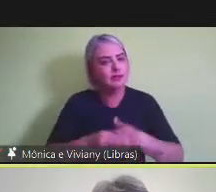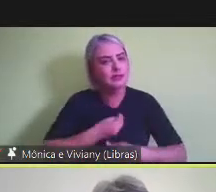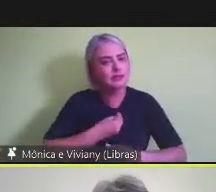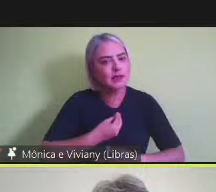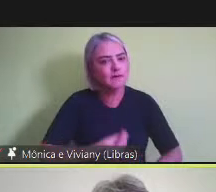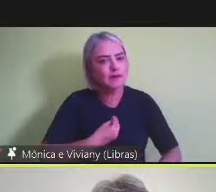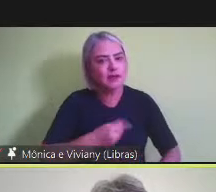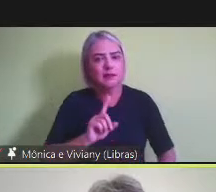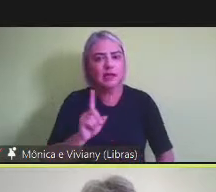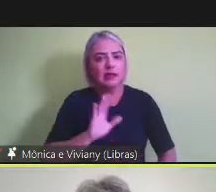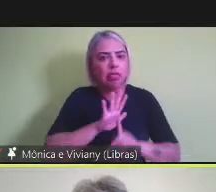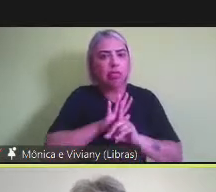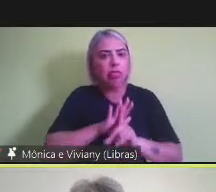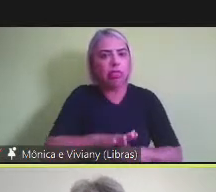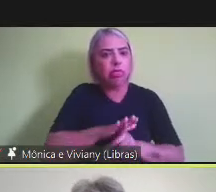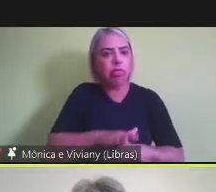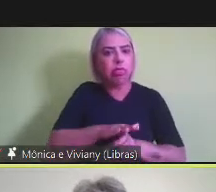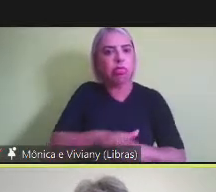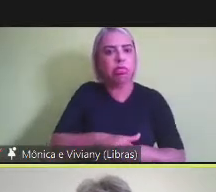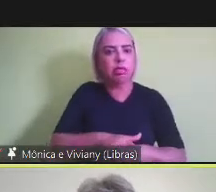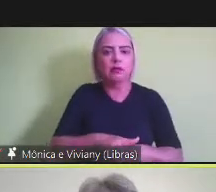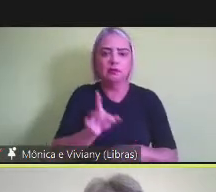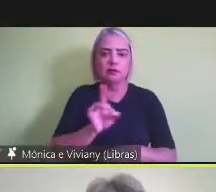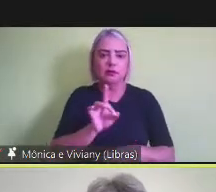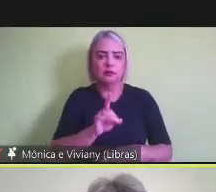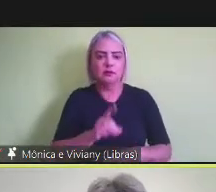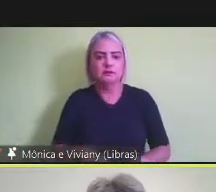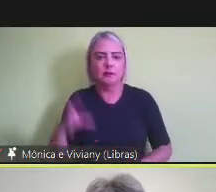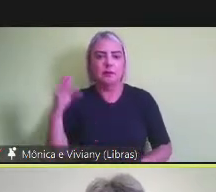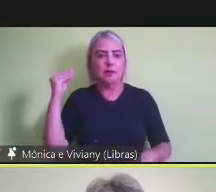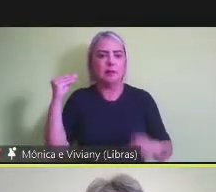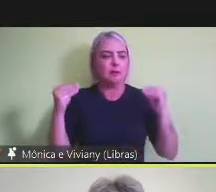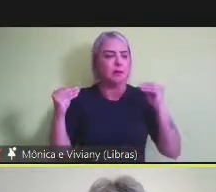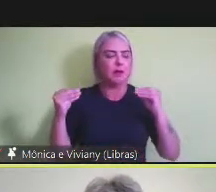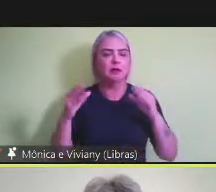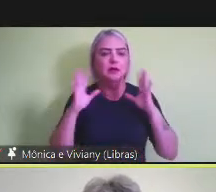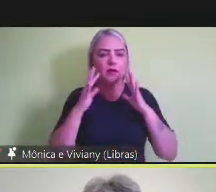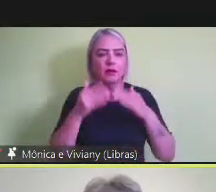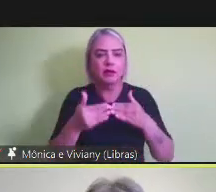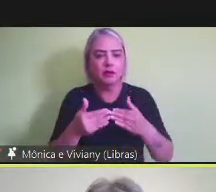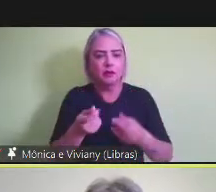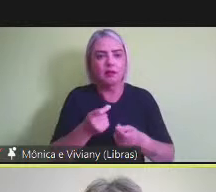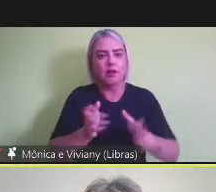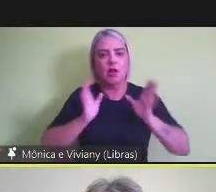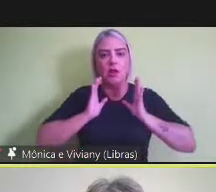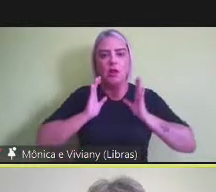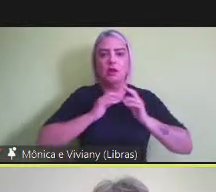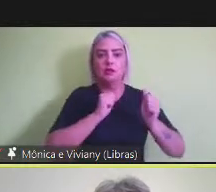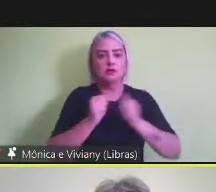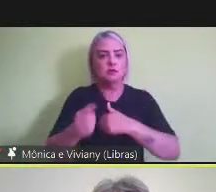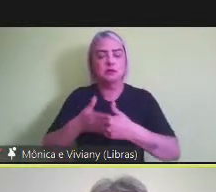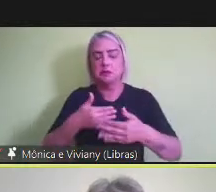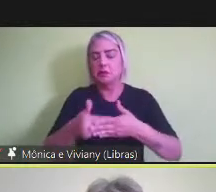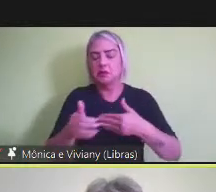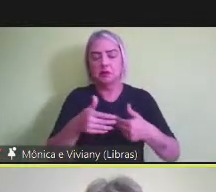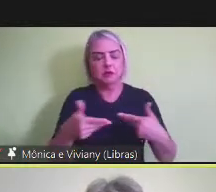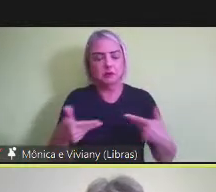to survive, and you cannot just squash one part and disconsidering, dismissing one part.